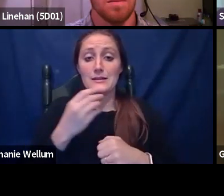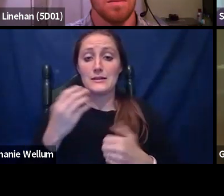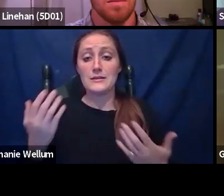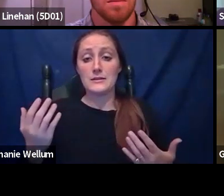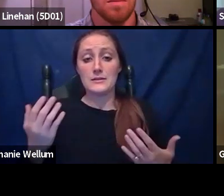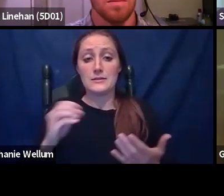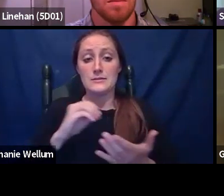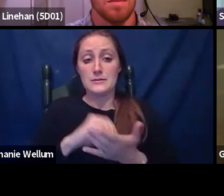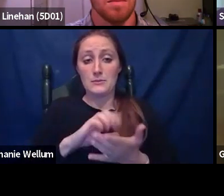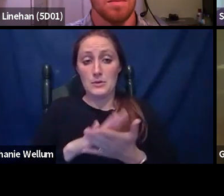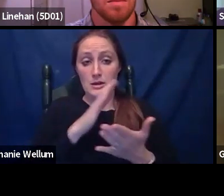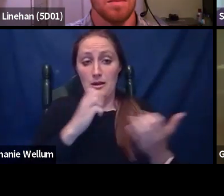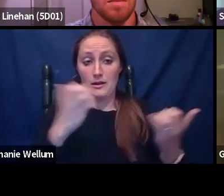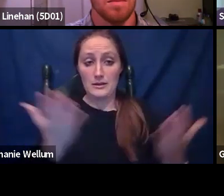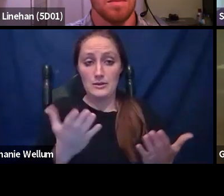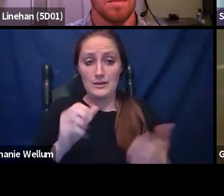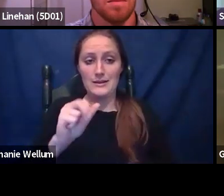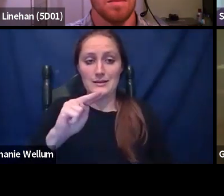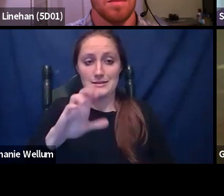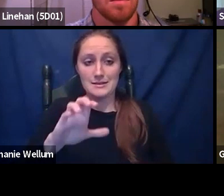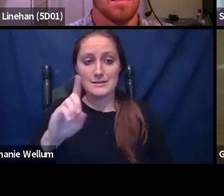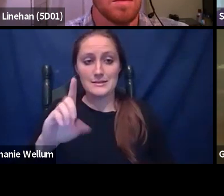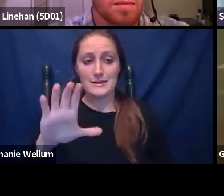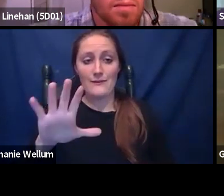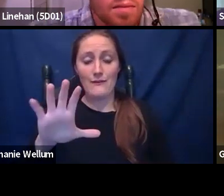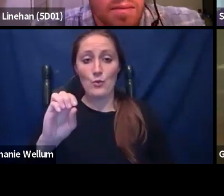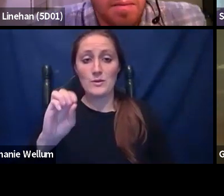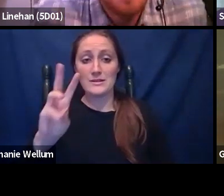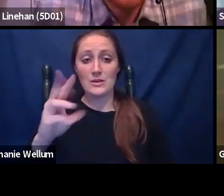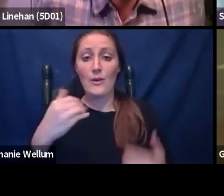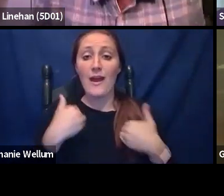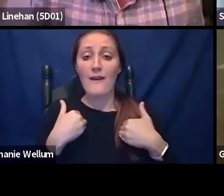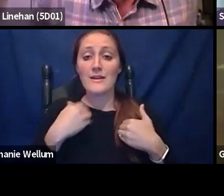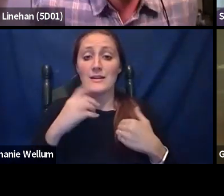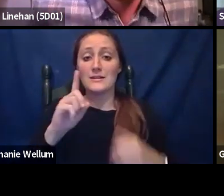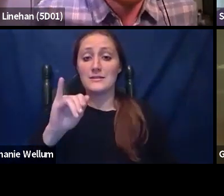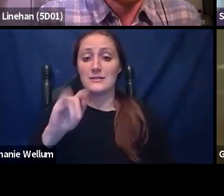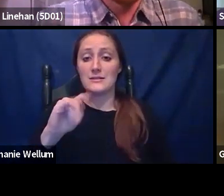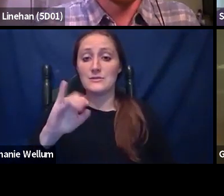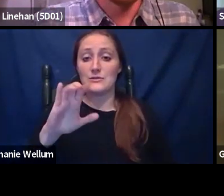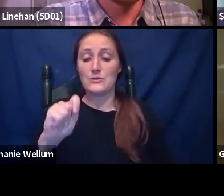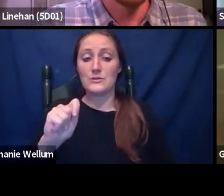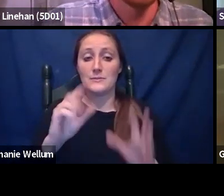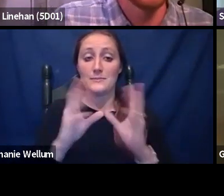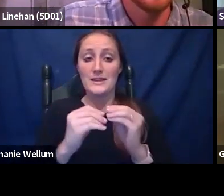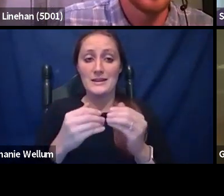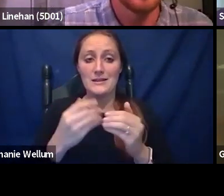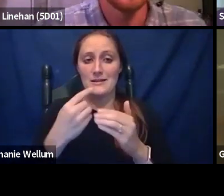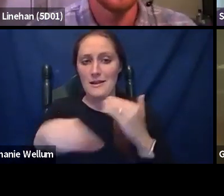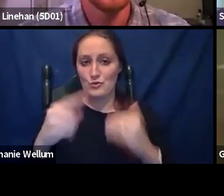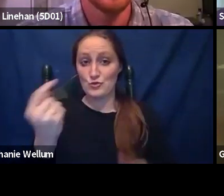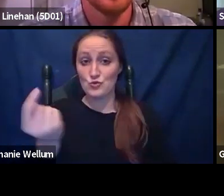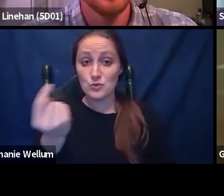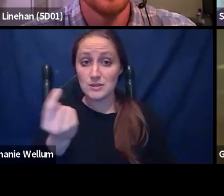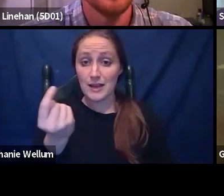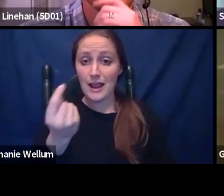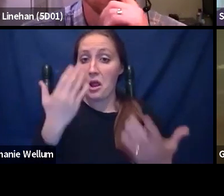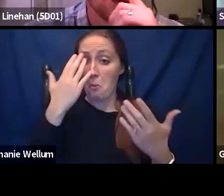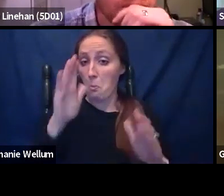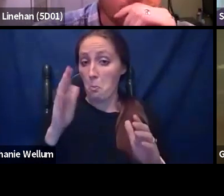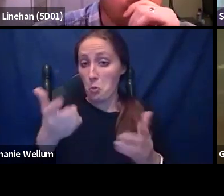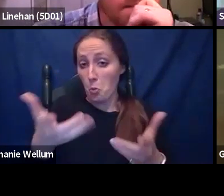ANC 5D06, we have a single member district meeting next Tuesday. I don't know if we want to have you present,